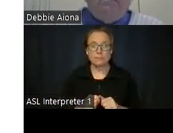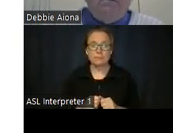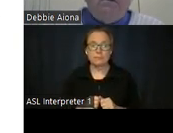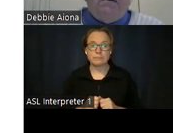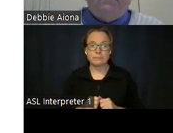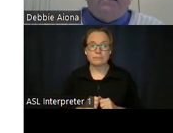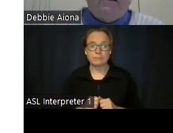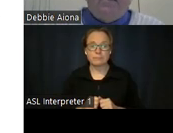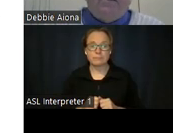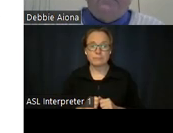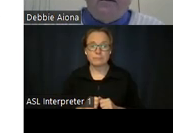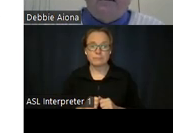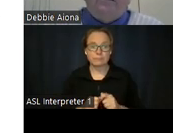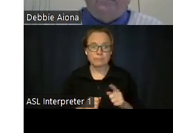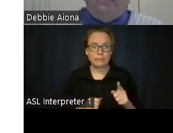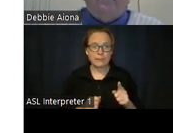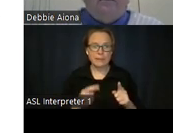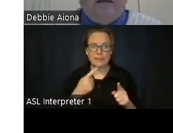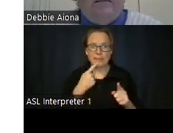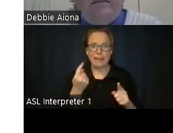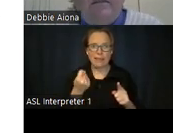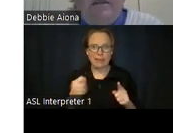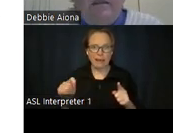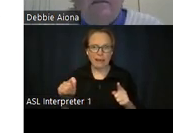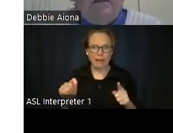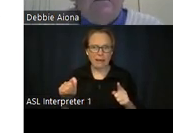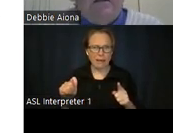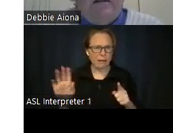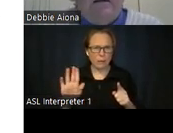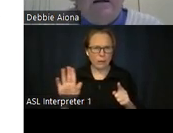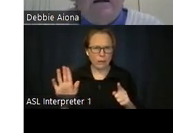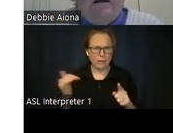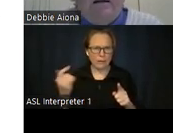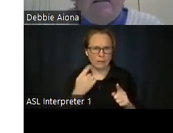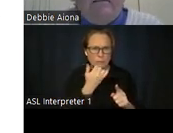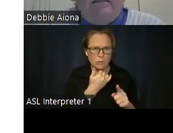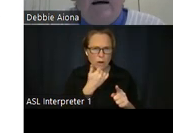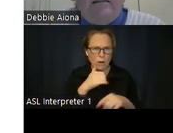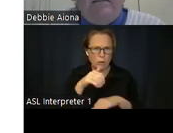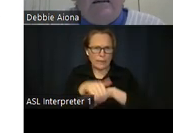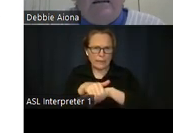maybe it'd be better to say the status and out, wait, no, okay, something's wrong here.